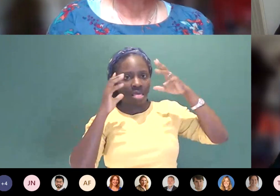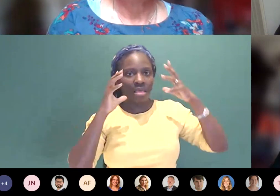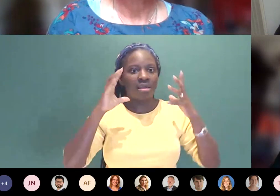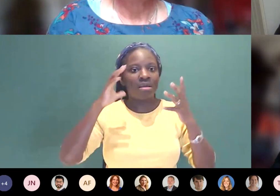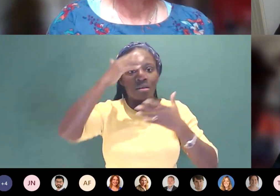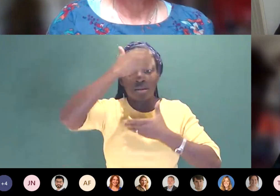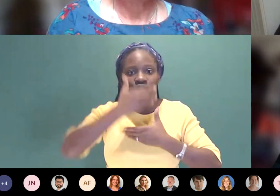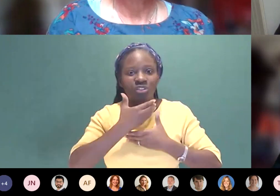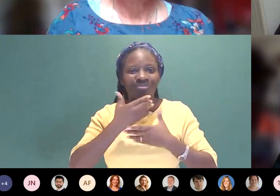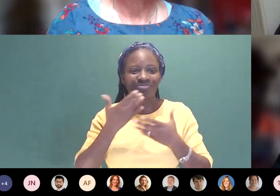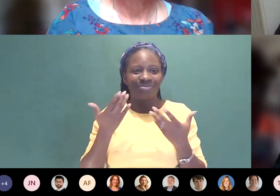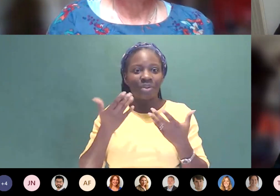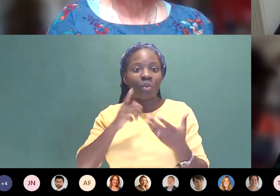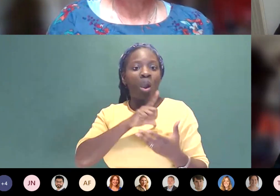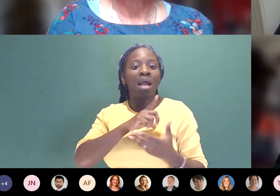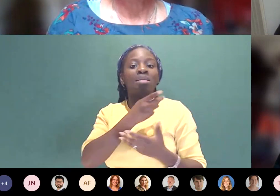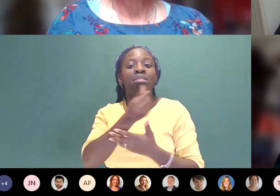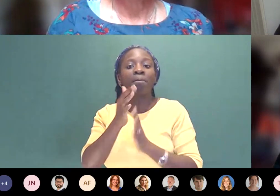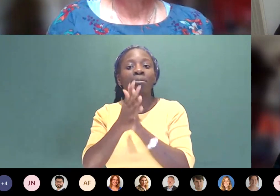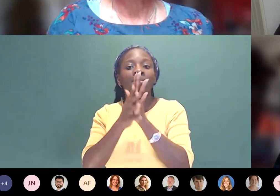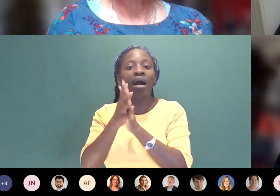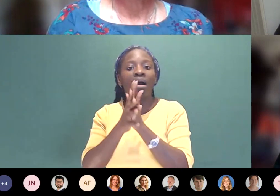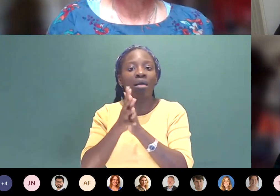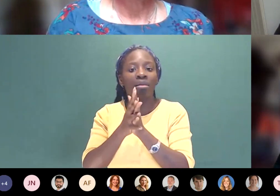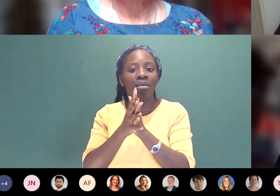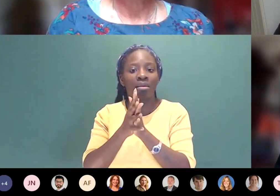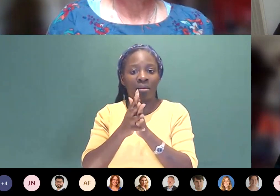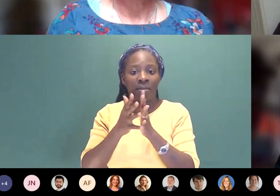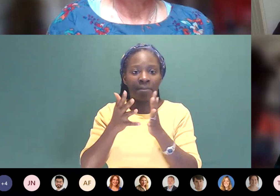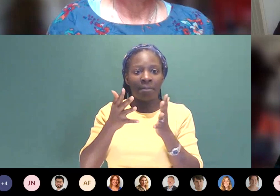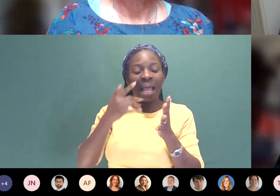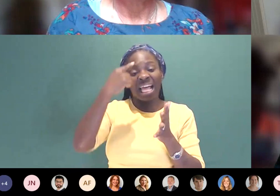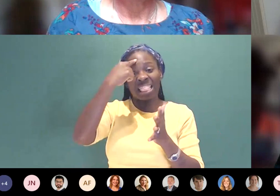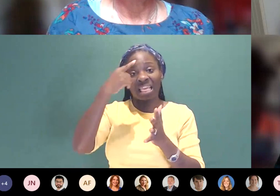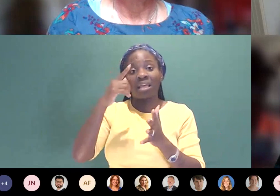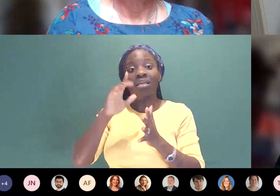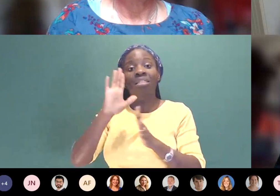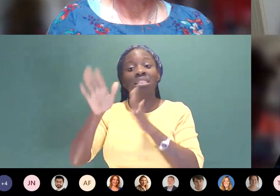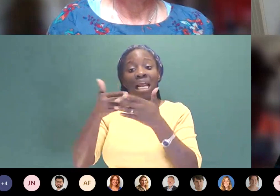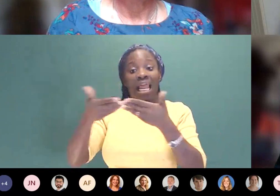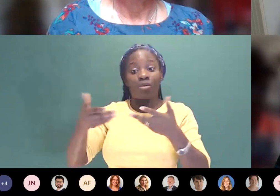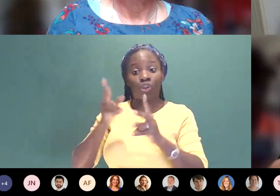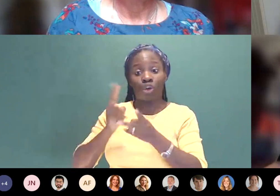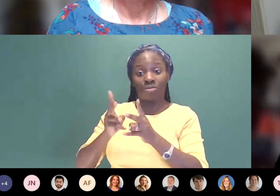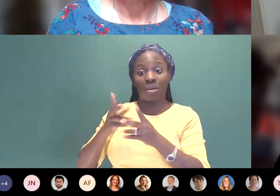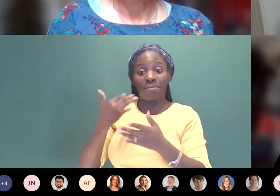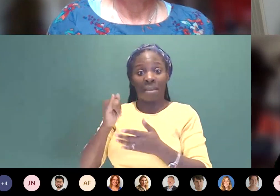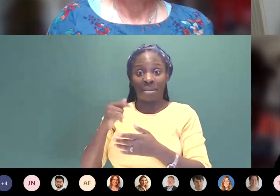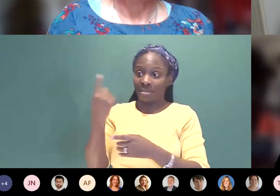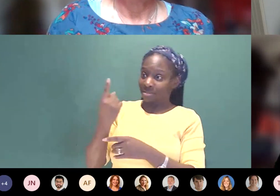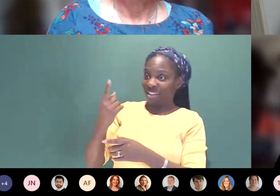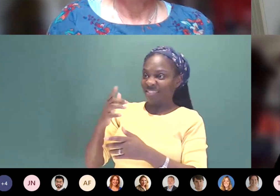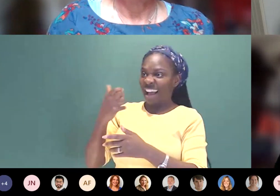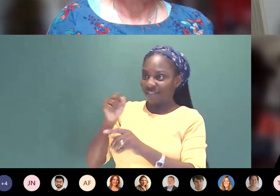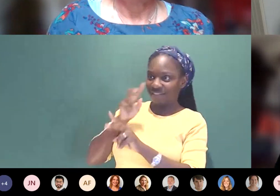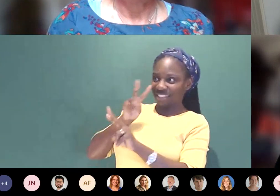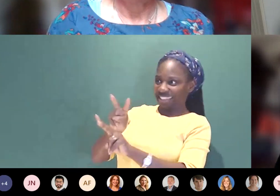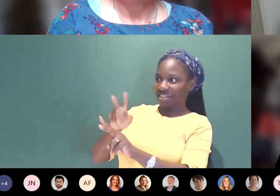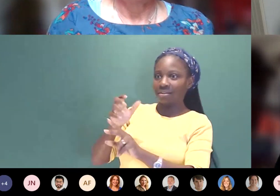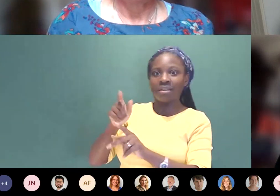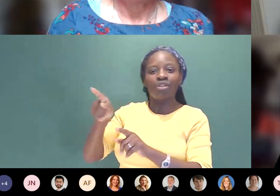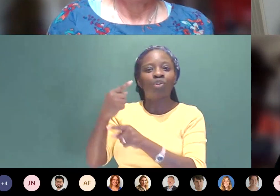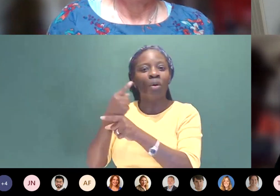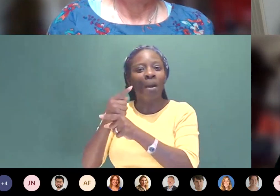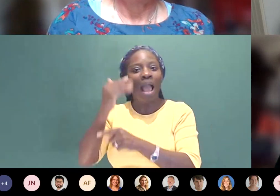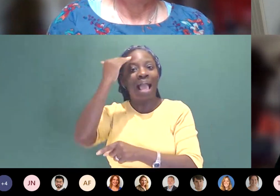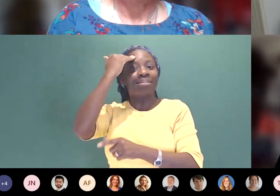are sometimes have. I think our maybe sign language interpreter can even show. Yes, she's showing it, right? When she's talking about